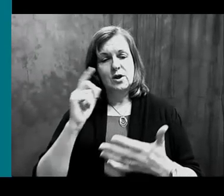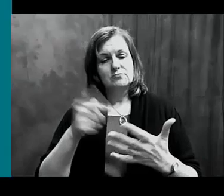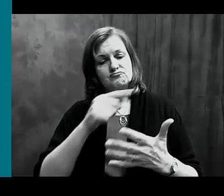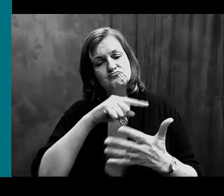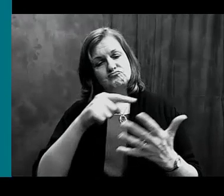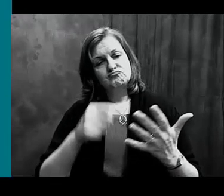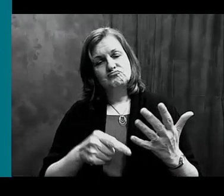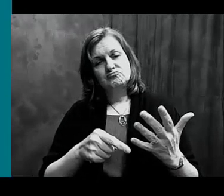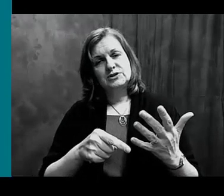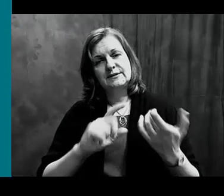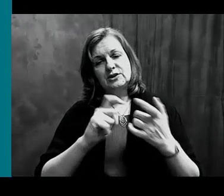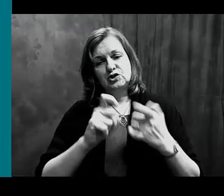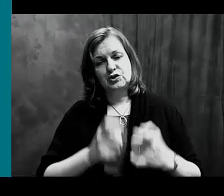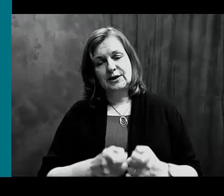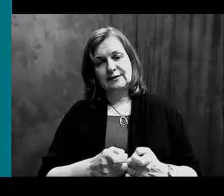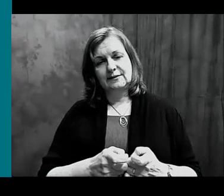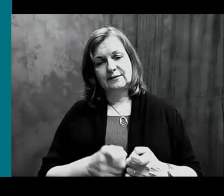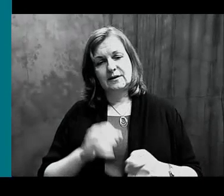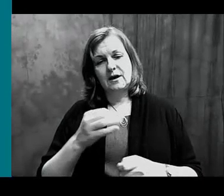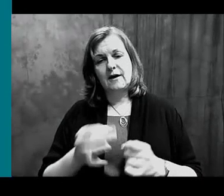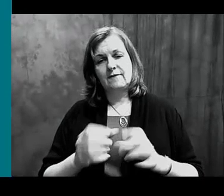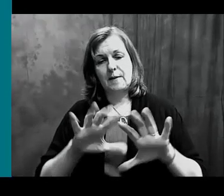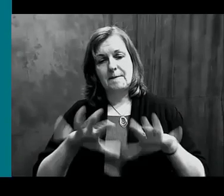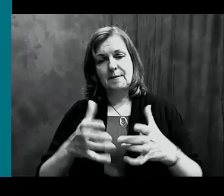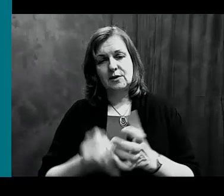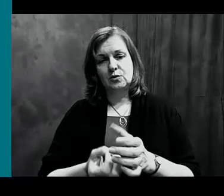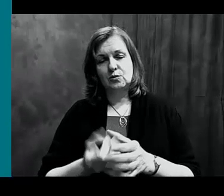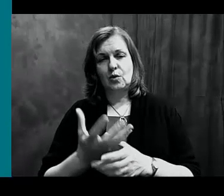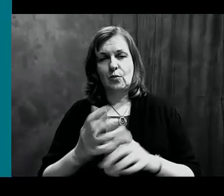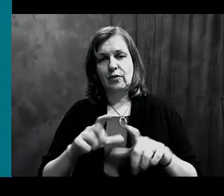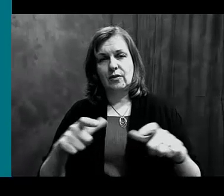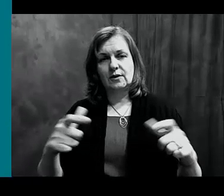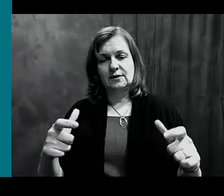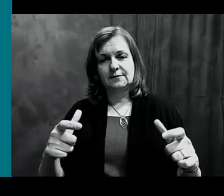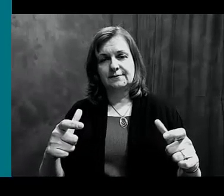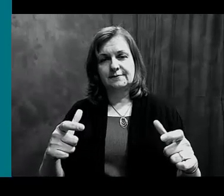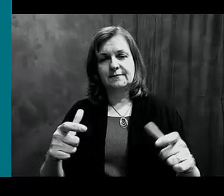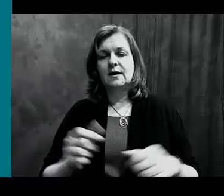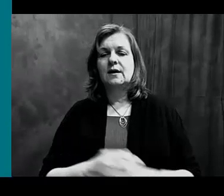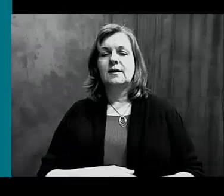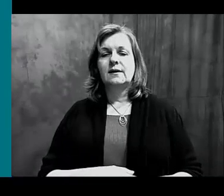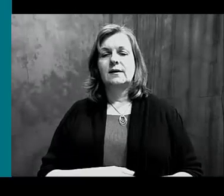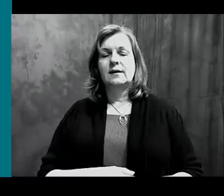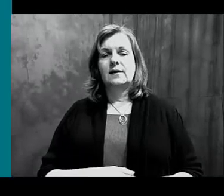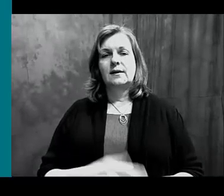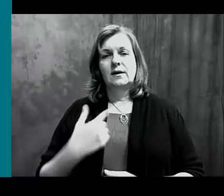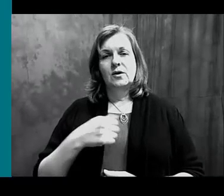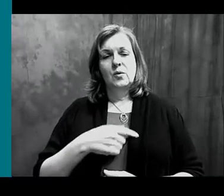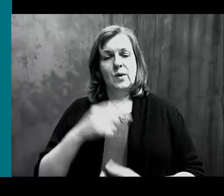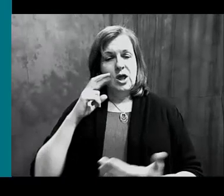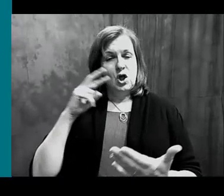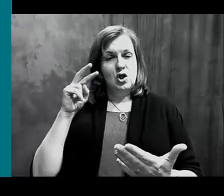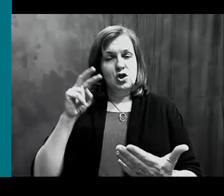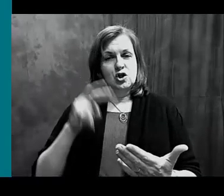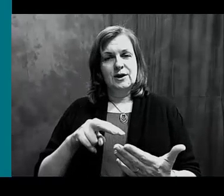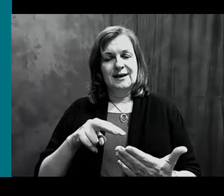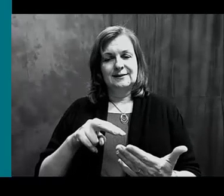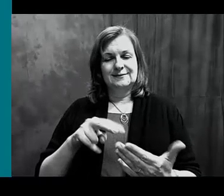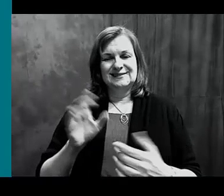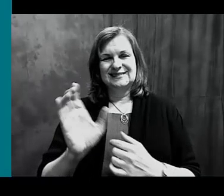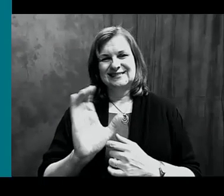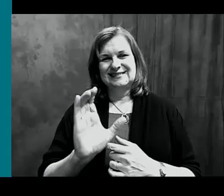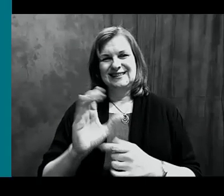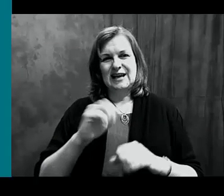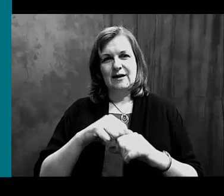can look at these changes in growth patterns a couple of different ways. Typically, we look